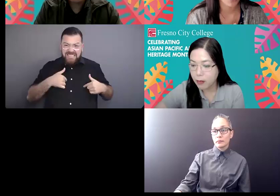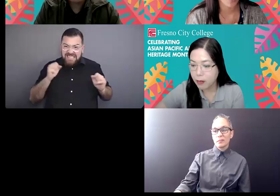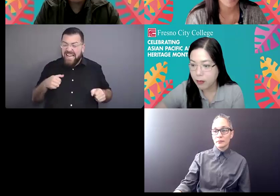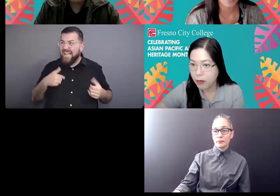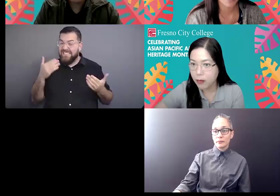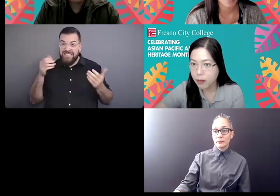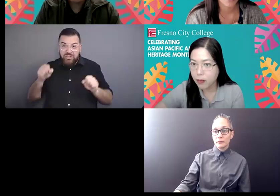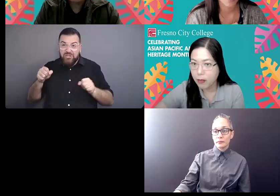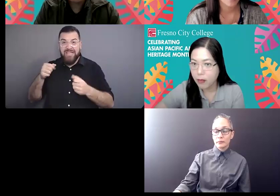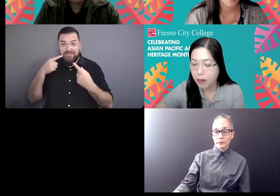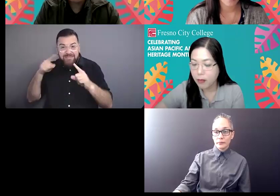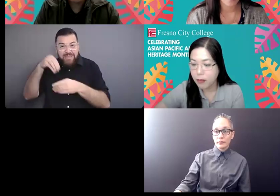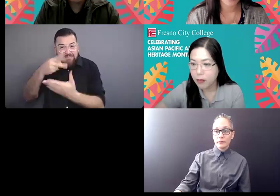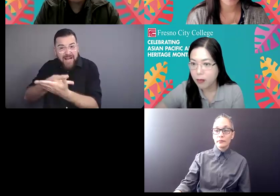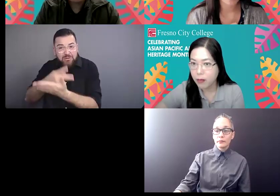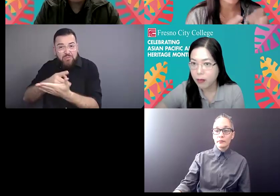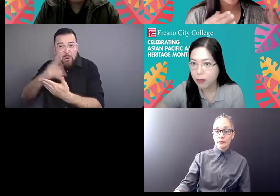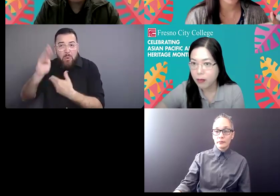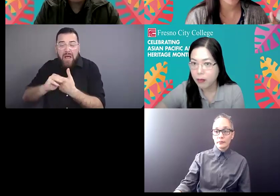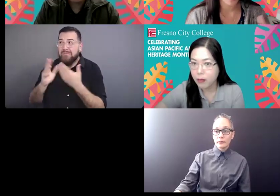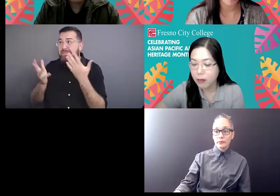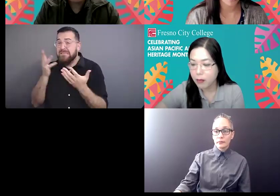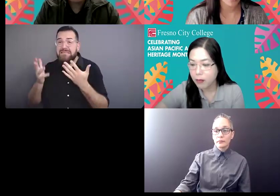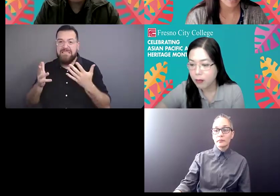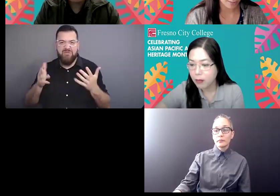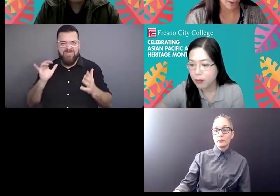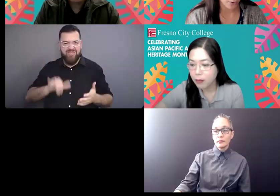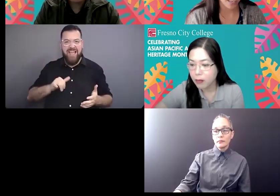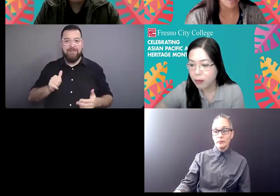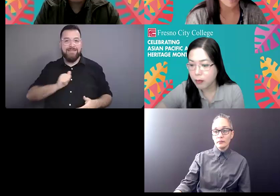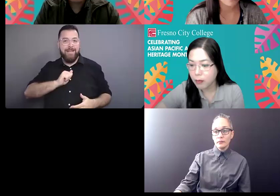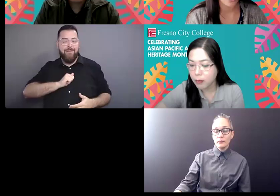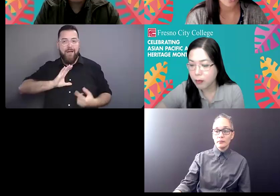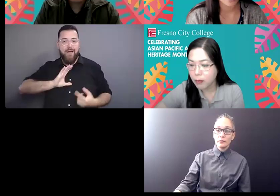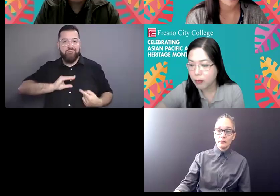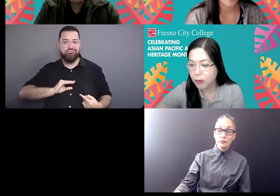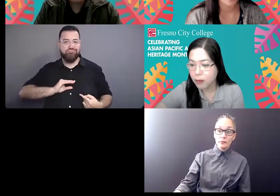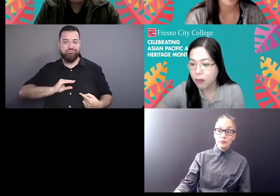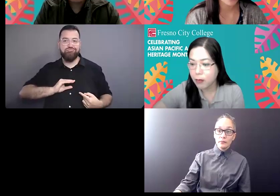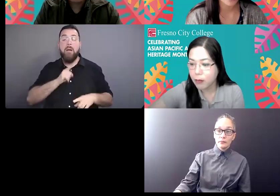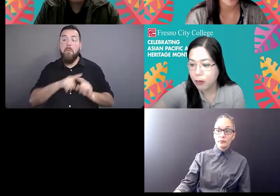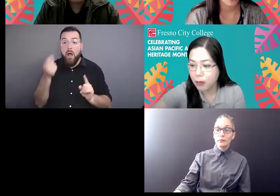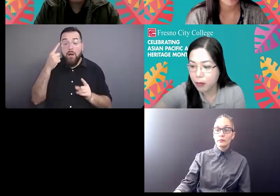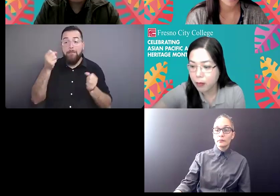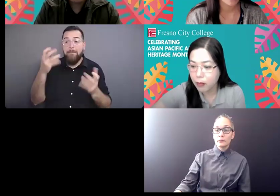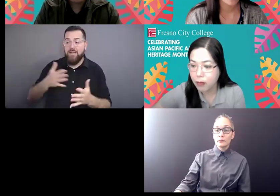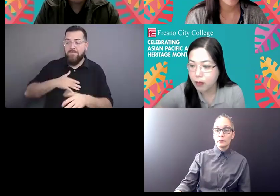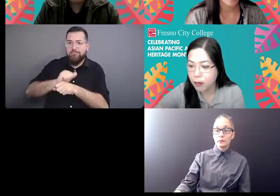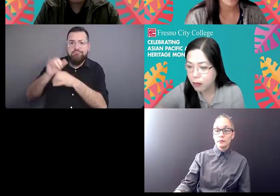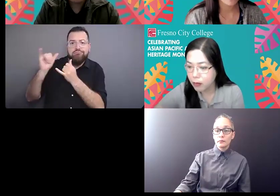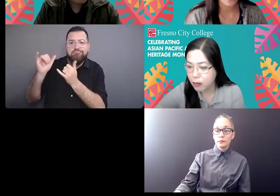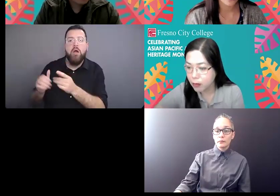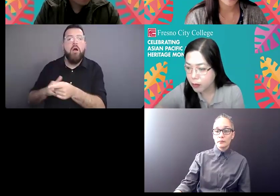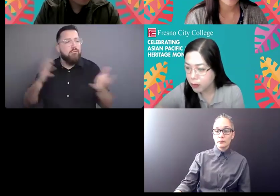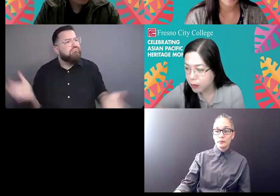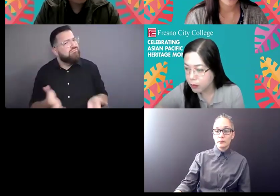master's program and be accepted. So my self-confidence in that area was a little low, but a lot of our colleagues there, they really encouraged me. And